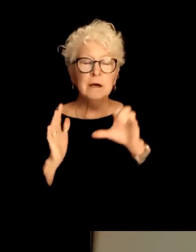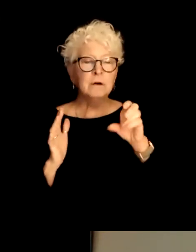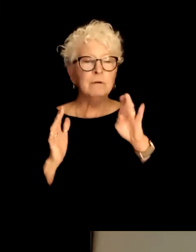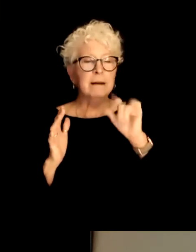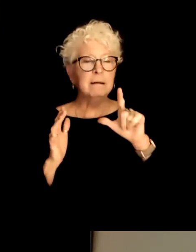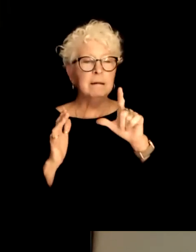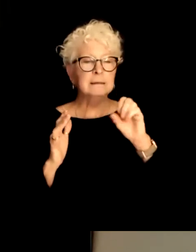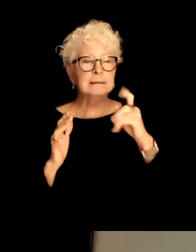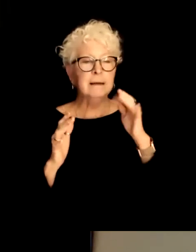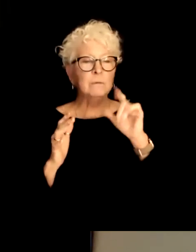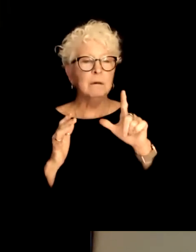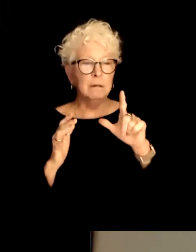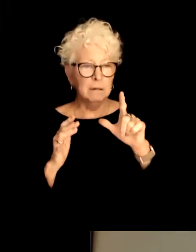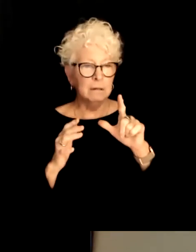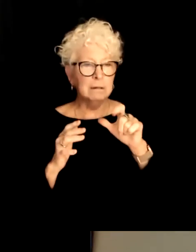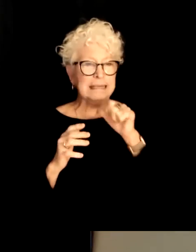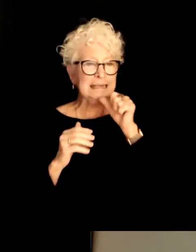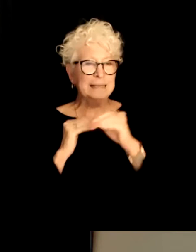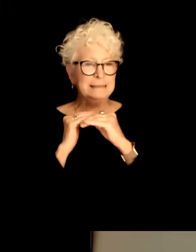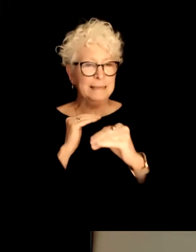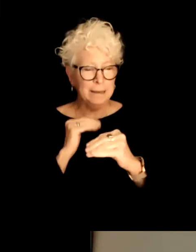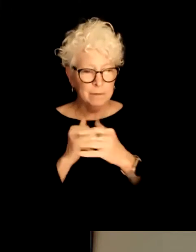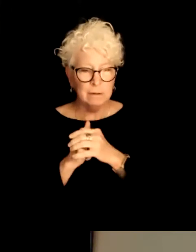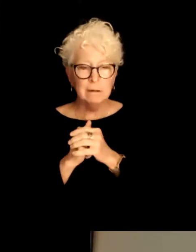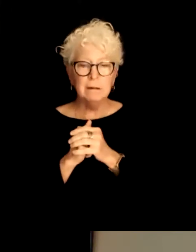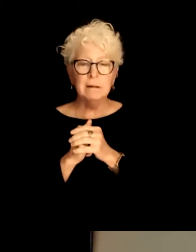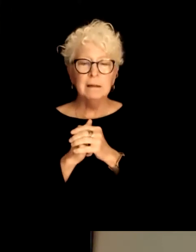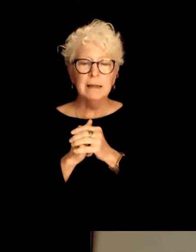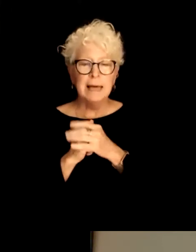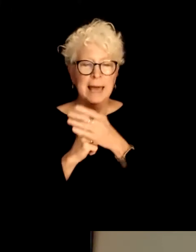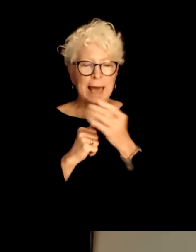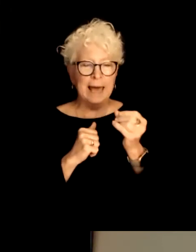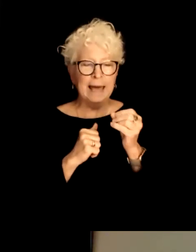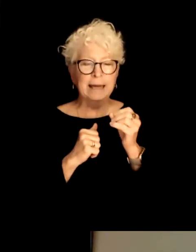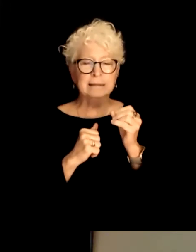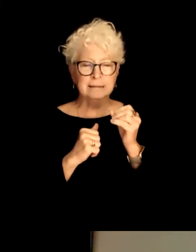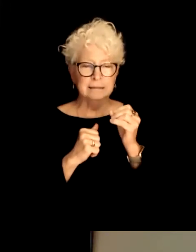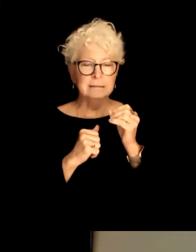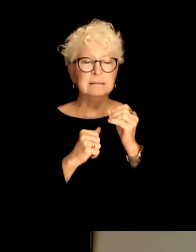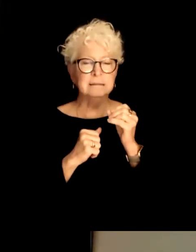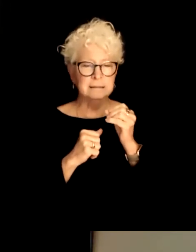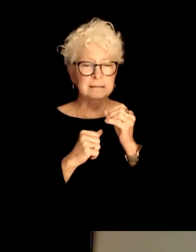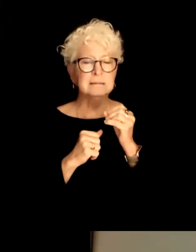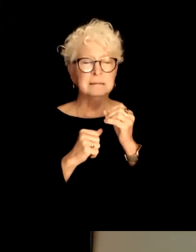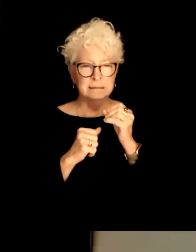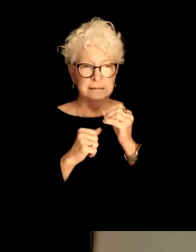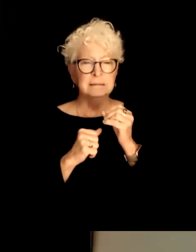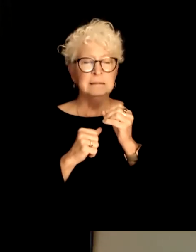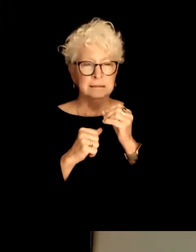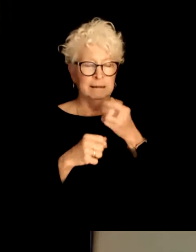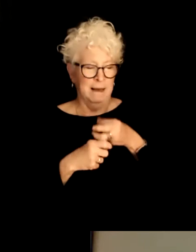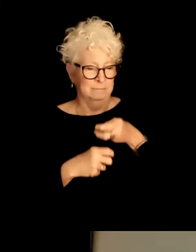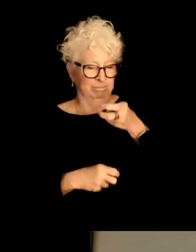then tethered cord surgery, and have had a full remission of all of my